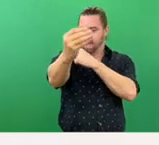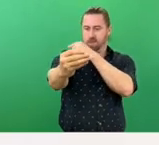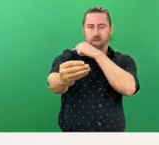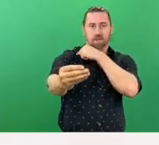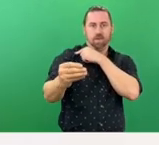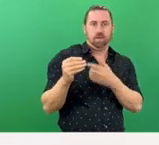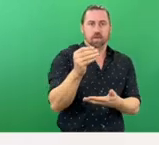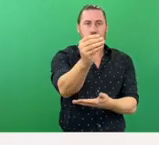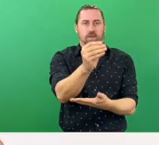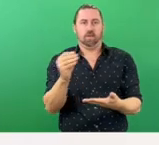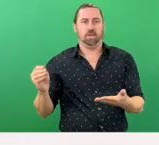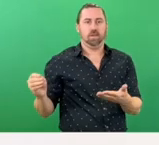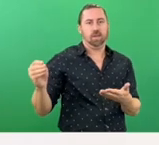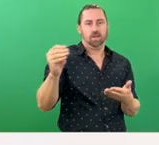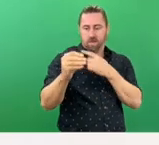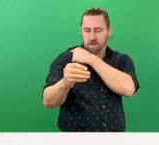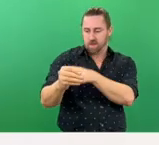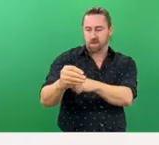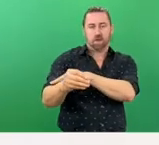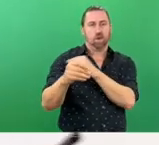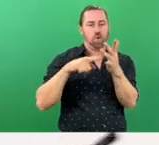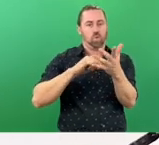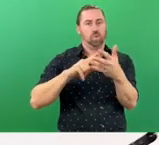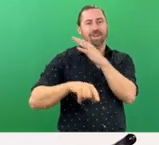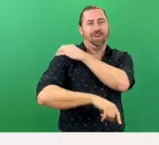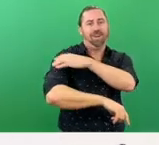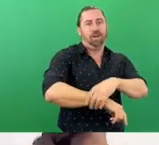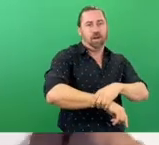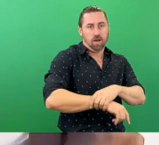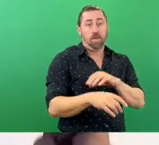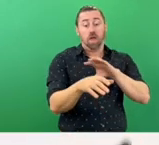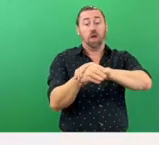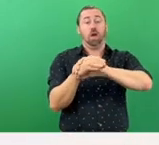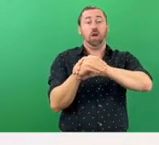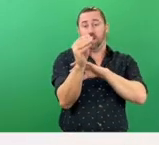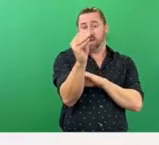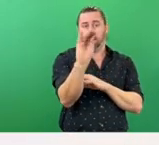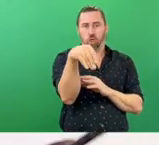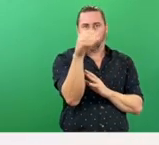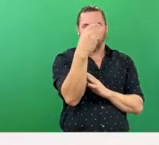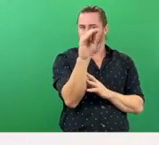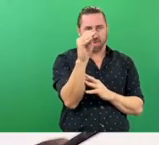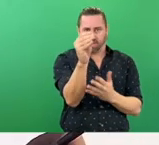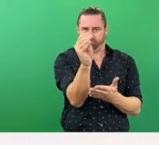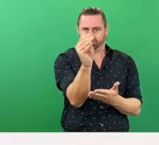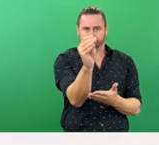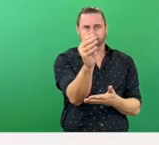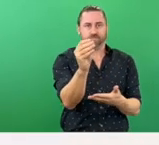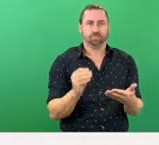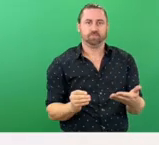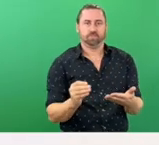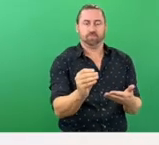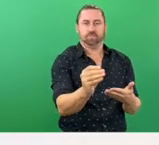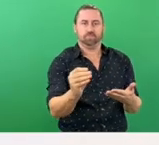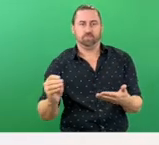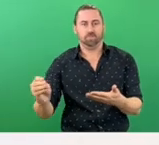be working from your shoulder with your whole arm and try to keep your wrist and fingers fairly stiff. That